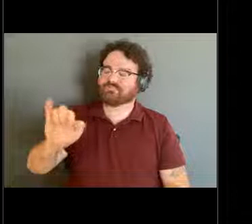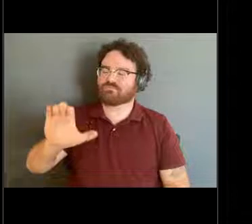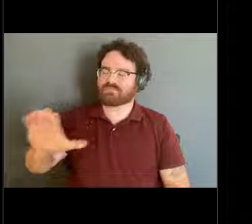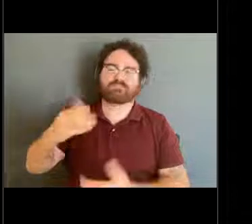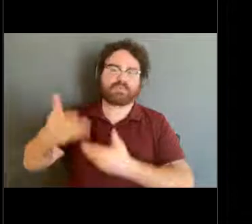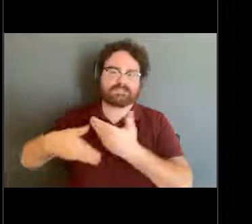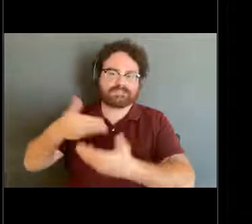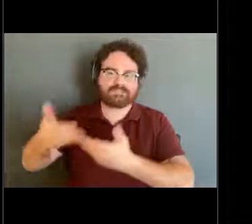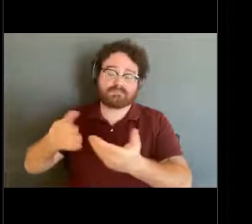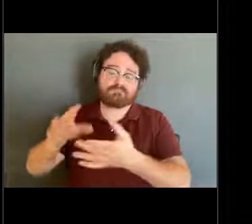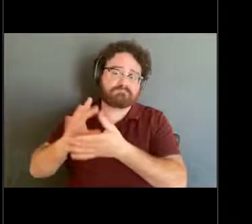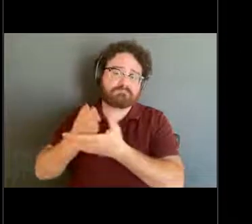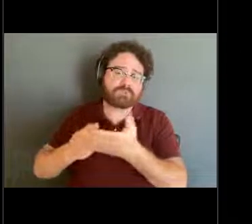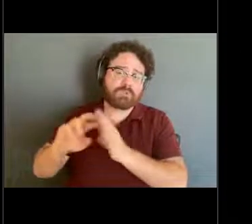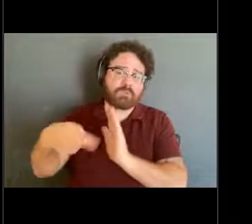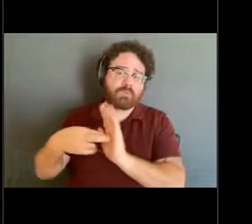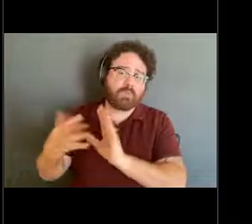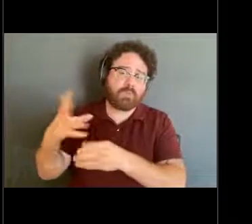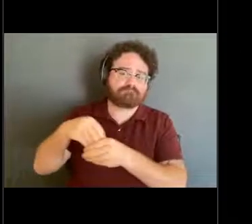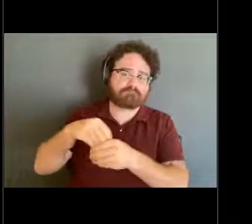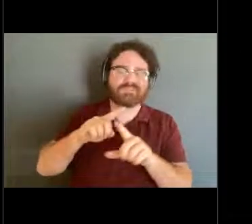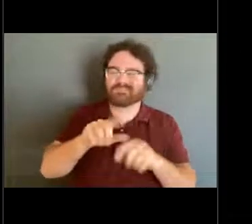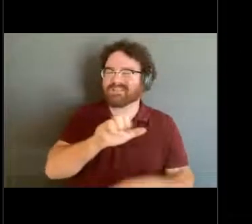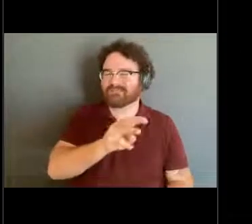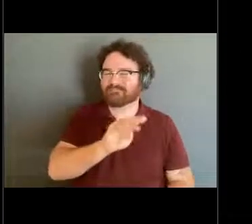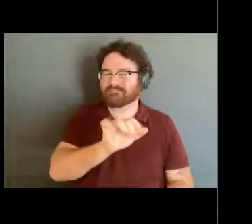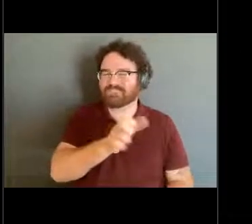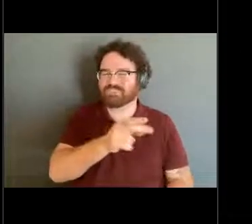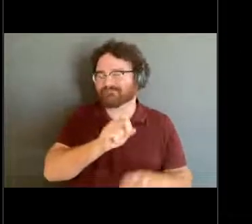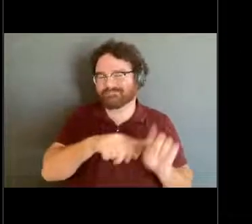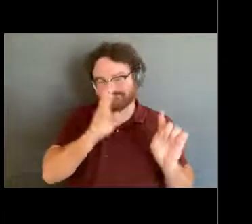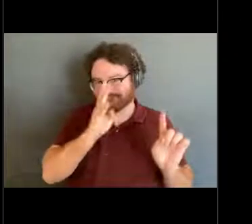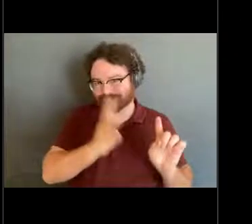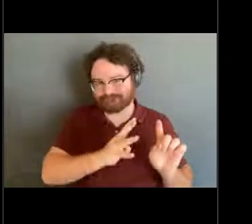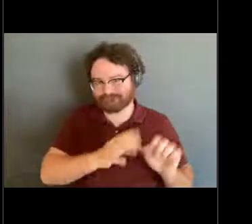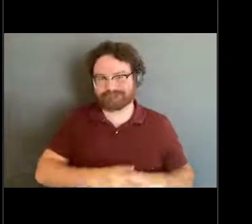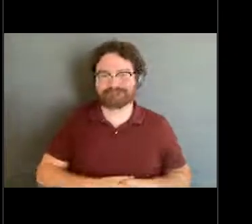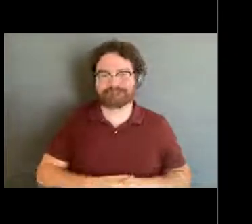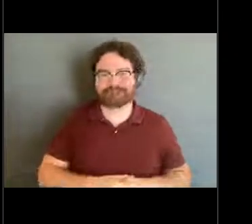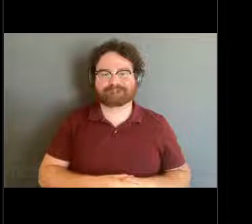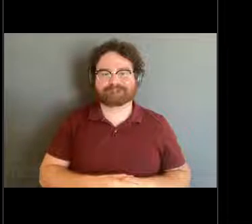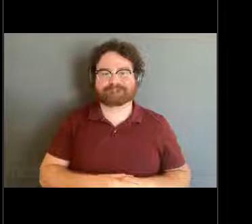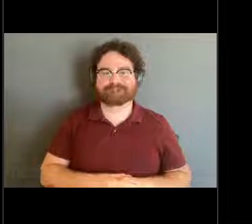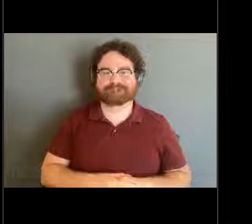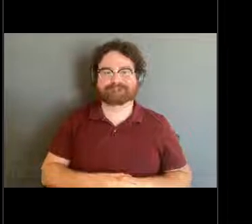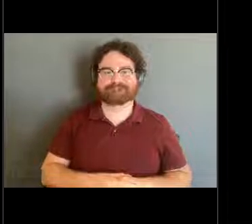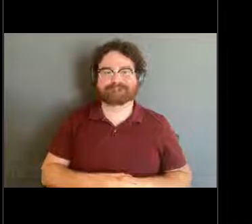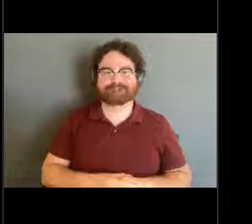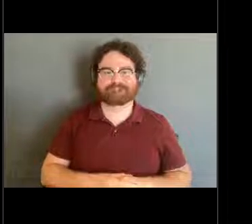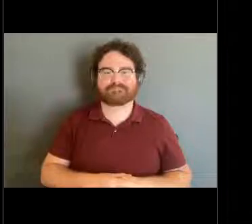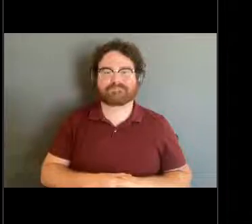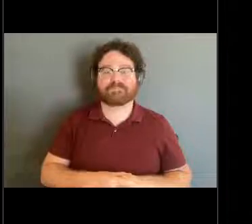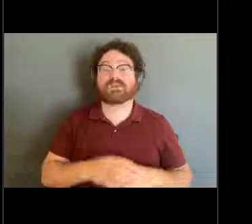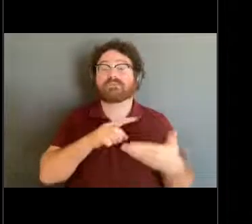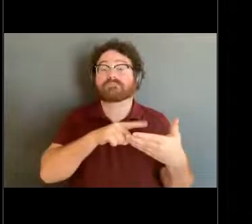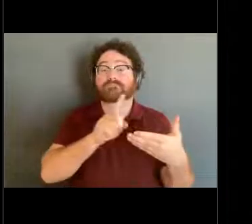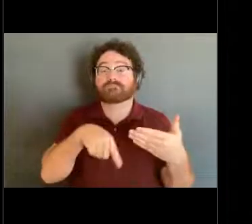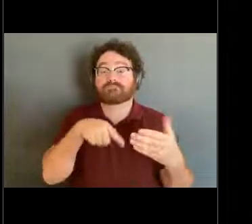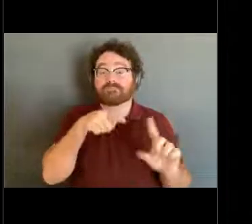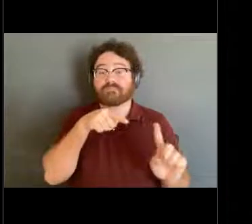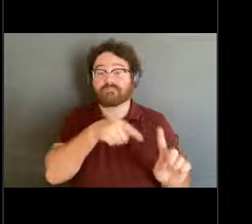couldn't avoid the conclusion that emissions indeed were increasing. And the outcome of